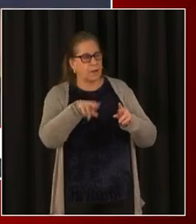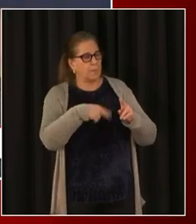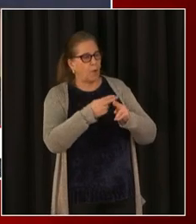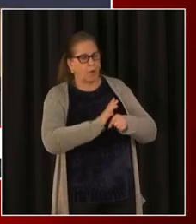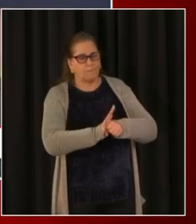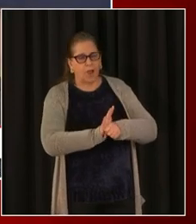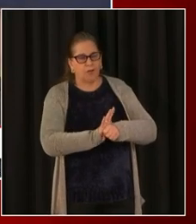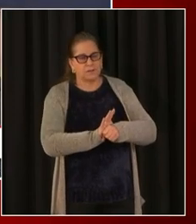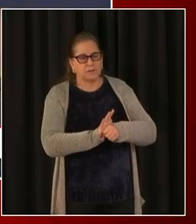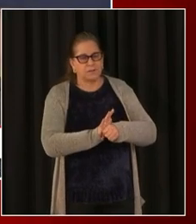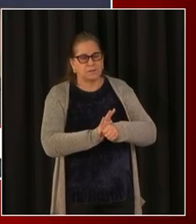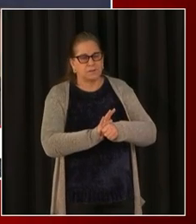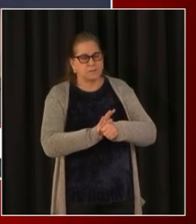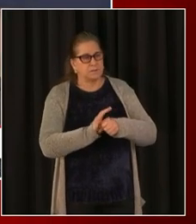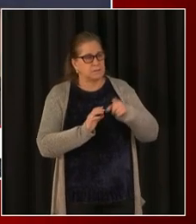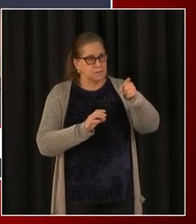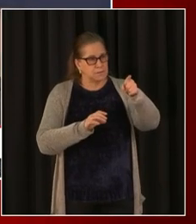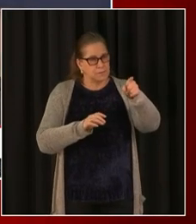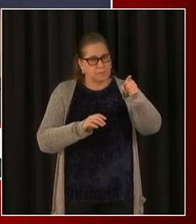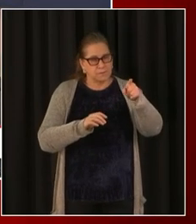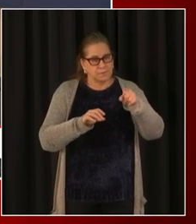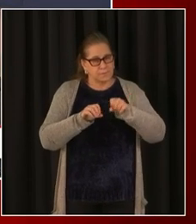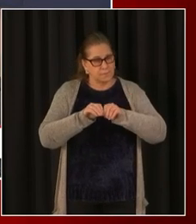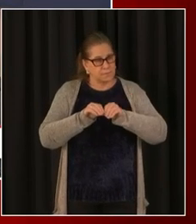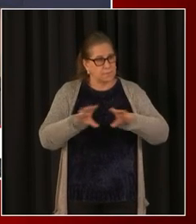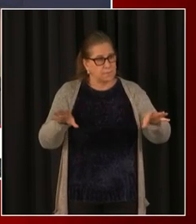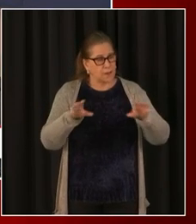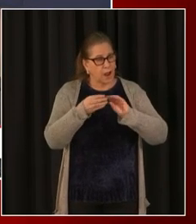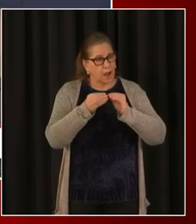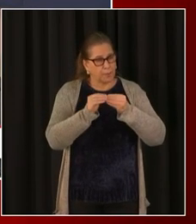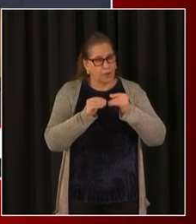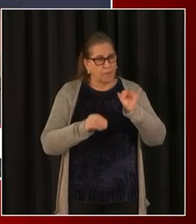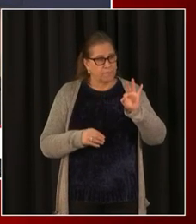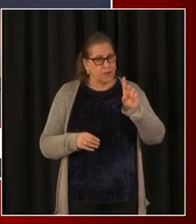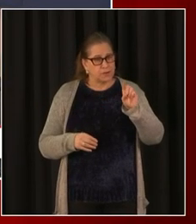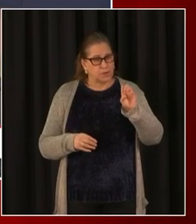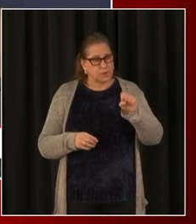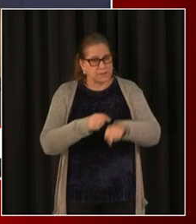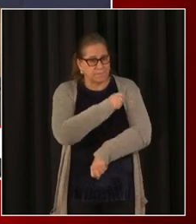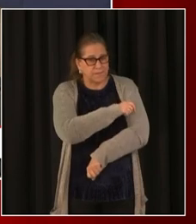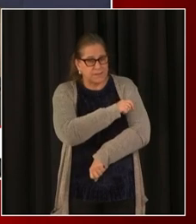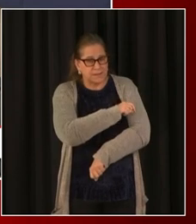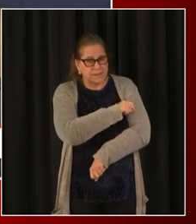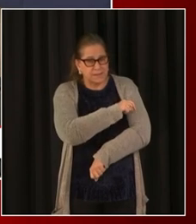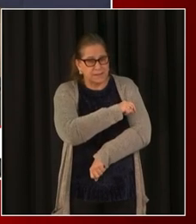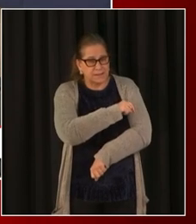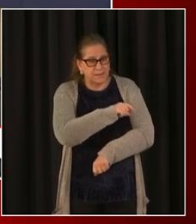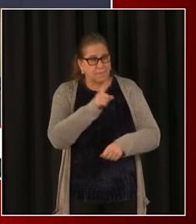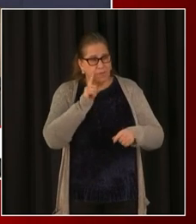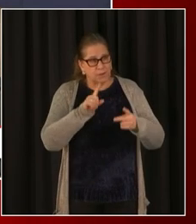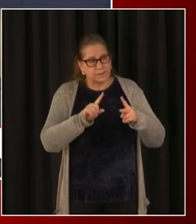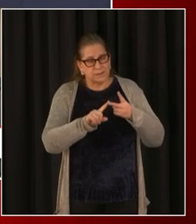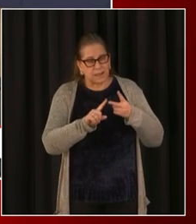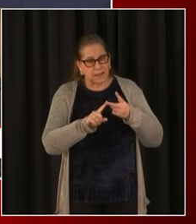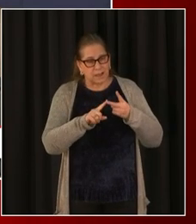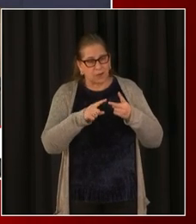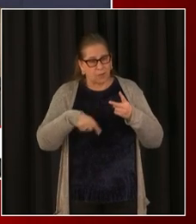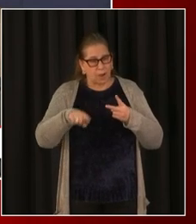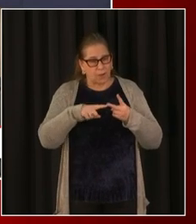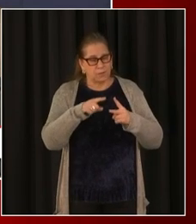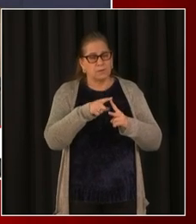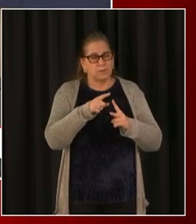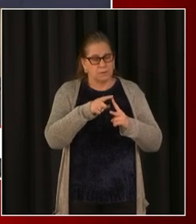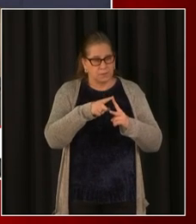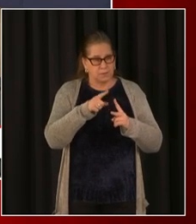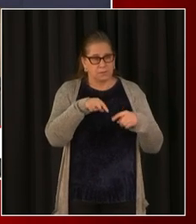release the numbers of vaccines that are coming in, do they include the second round as well, or are those just first round numbers that you're giving us? We have